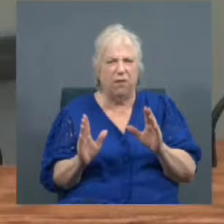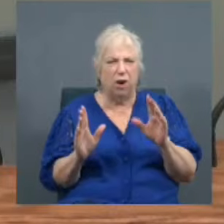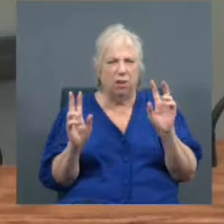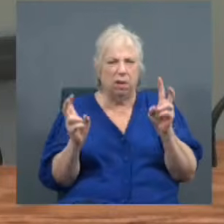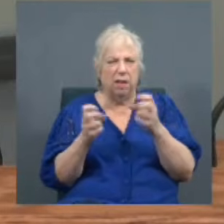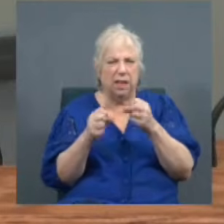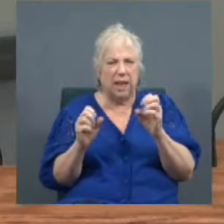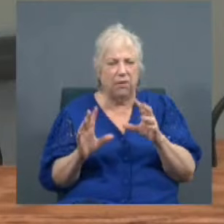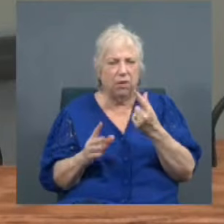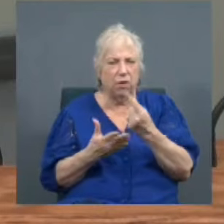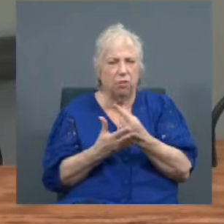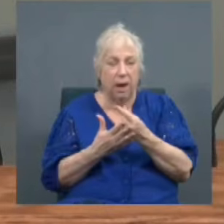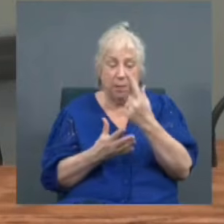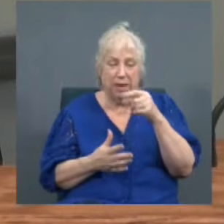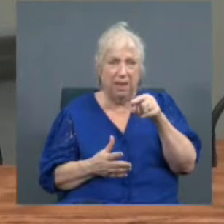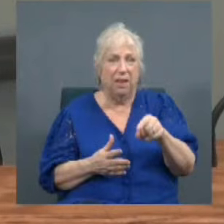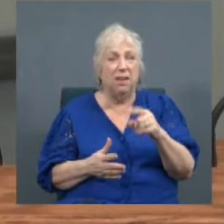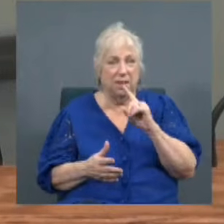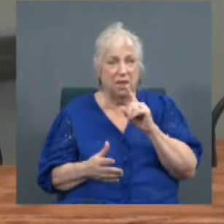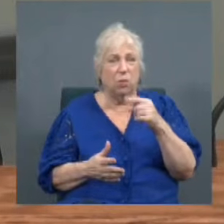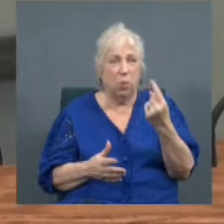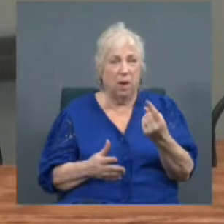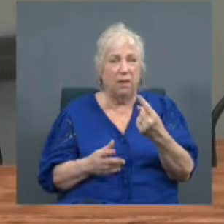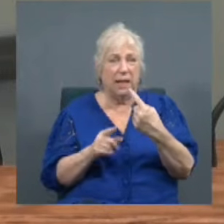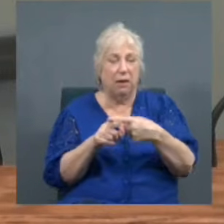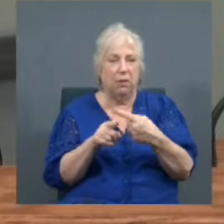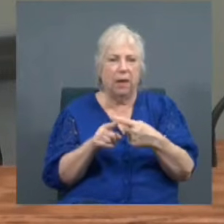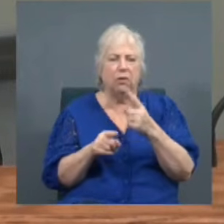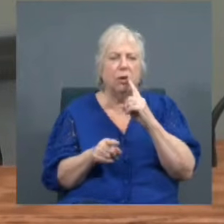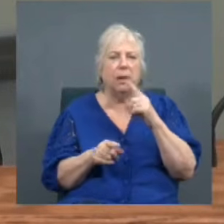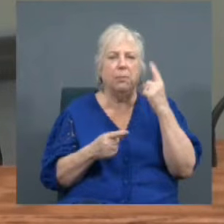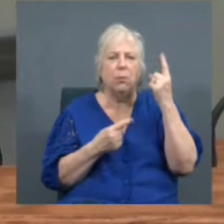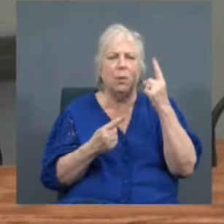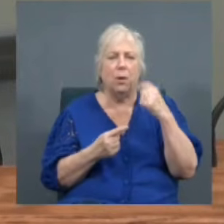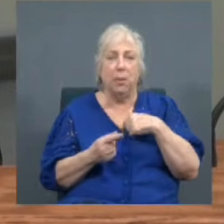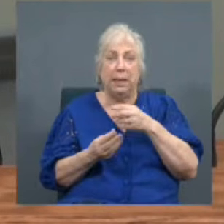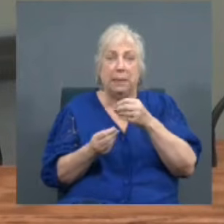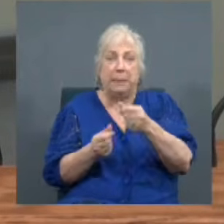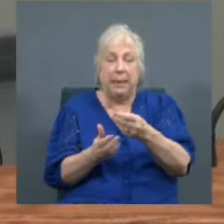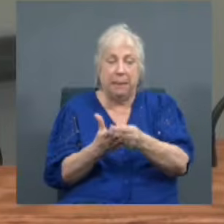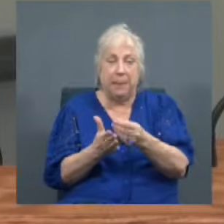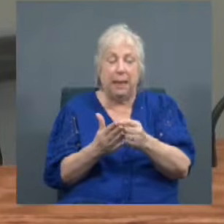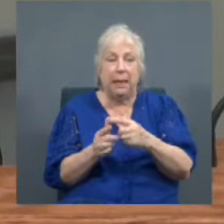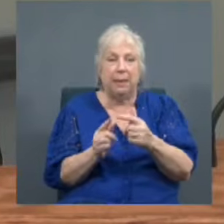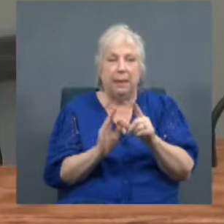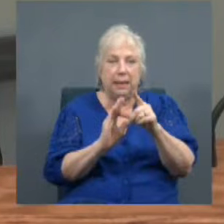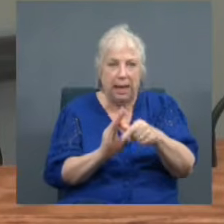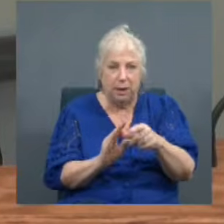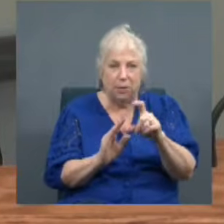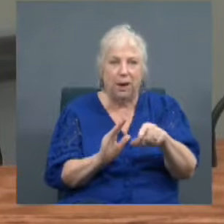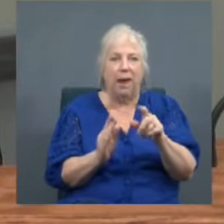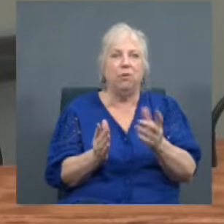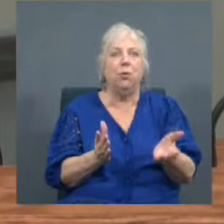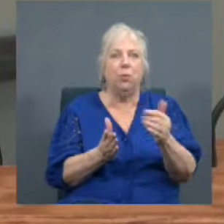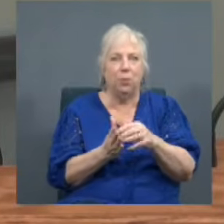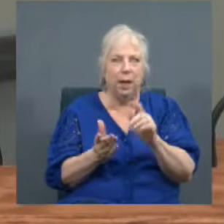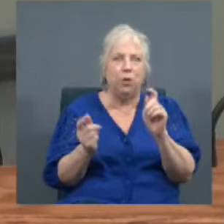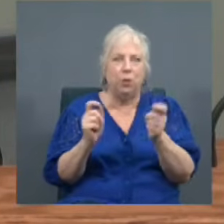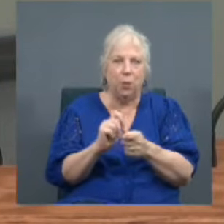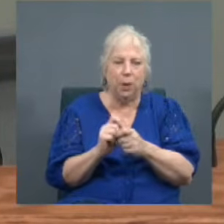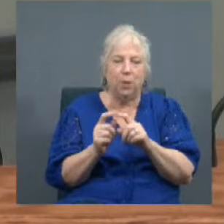is one of the intersections, and I'm Correct. wondering, are we spending money and then have to redo something when the safer grant